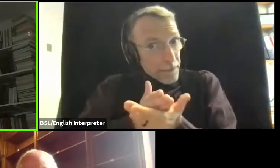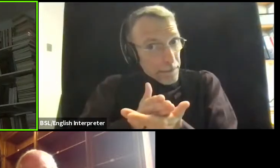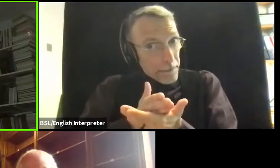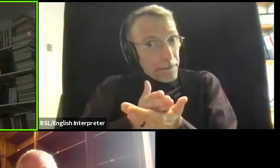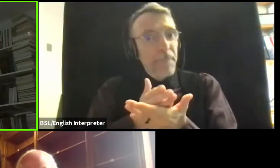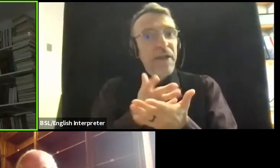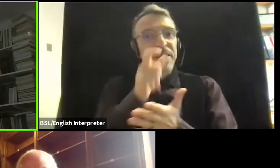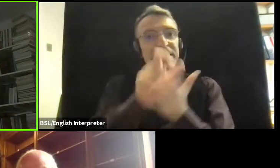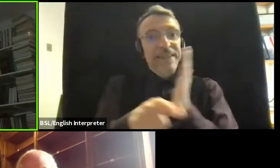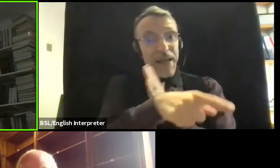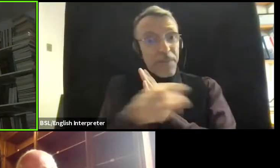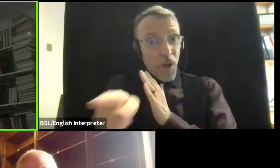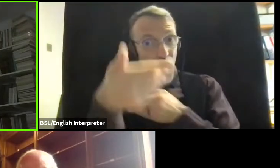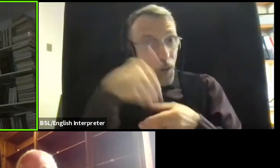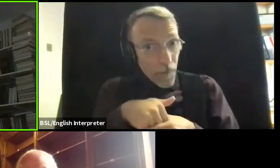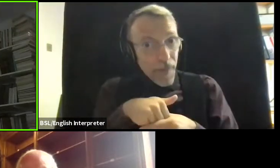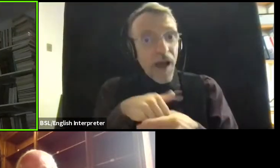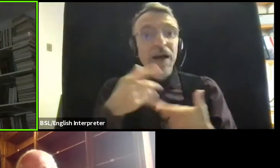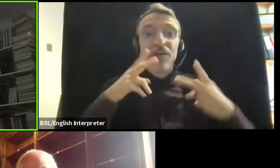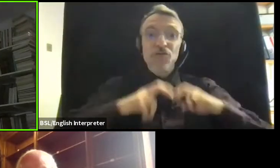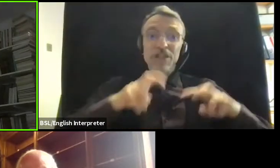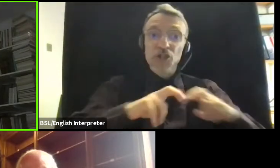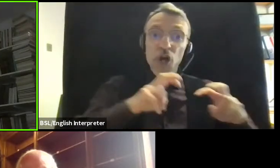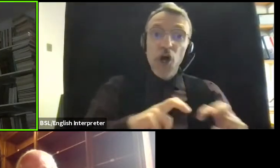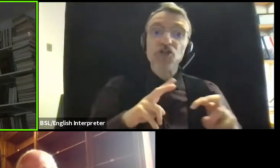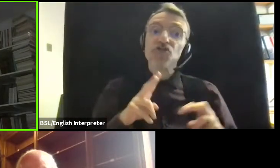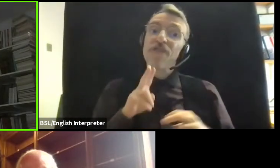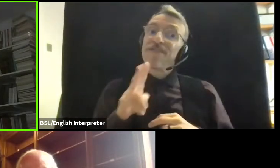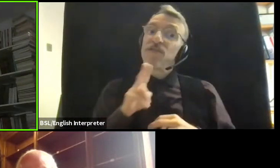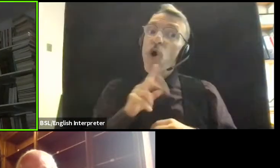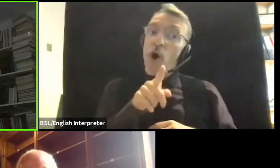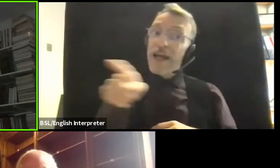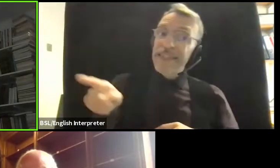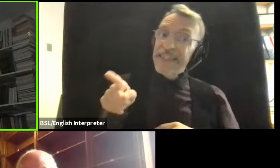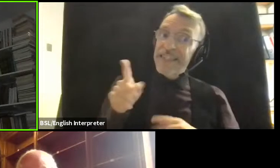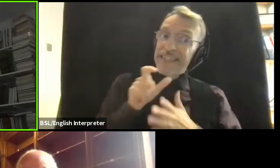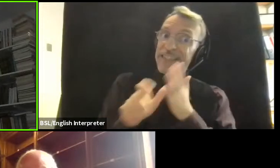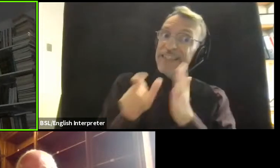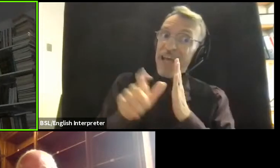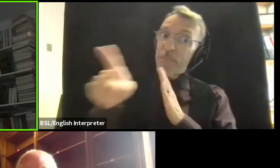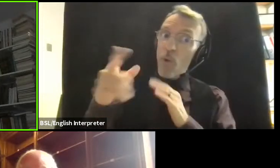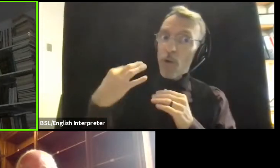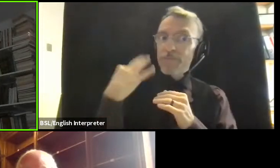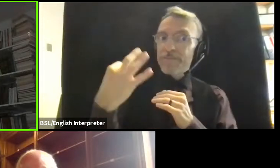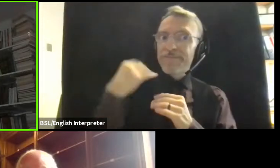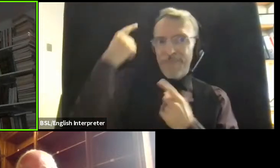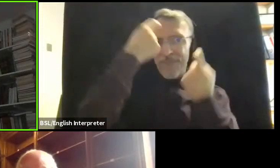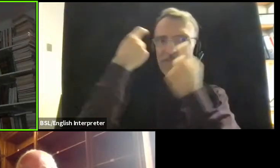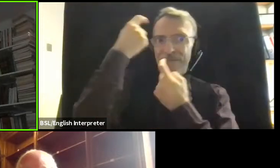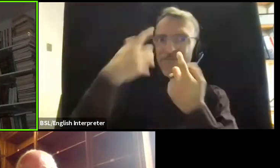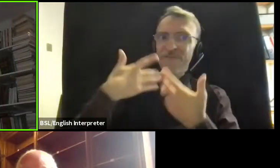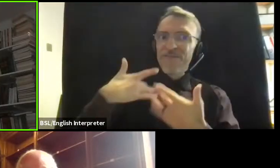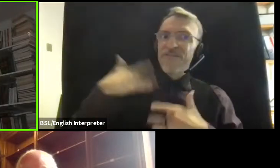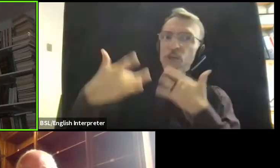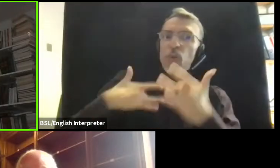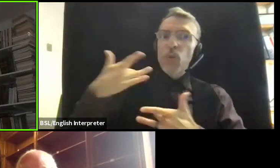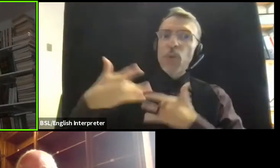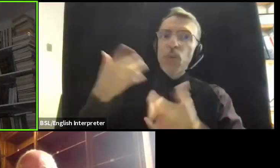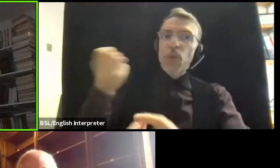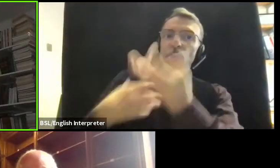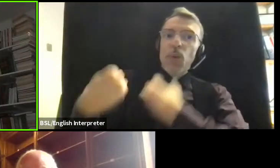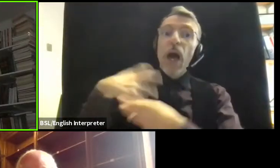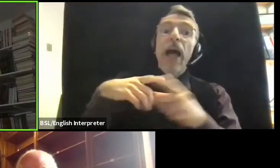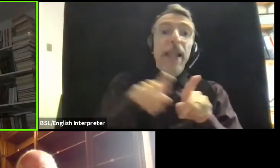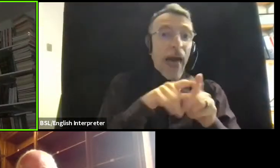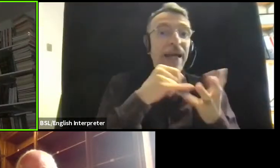disabilities? In our own research, do we have the voices of people with disabilities also contributing? Because like Stephen and